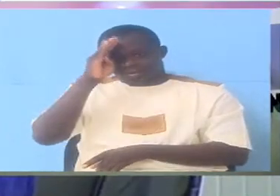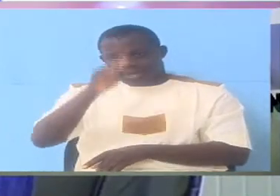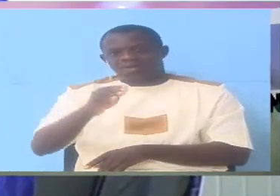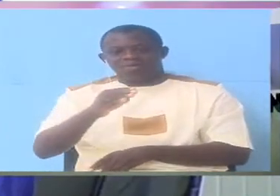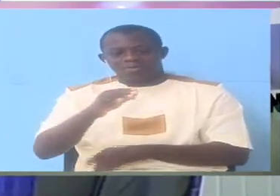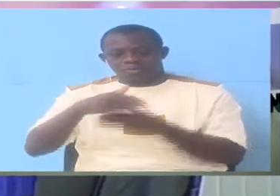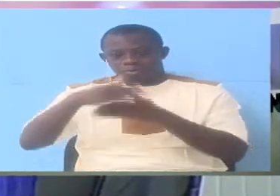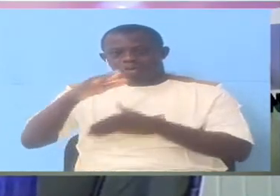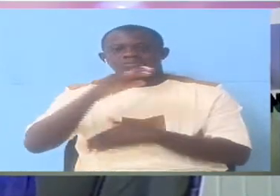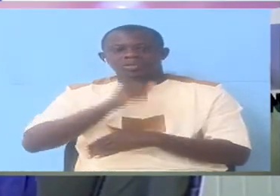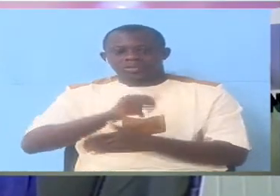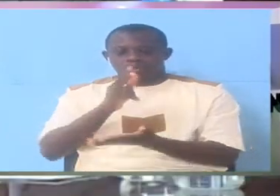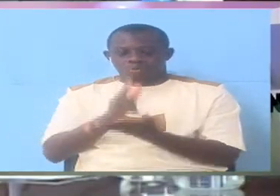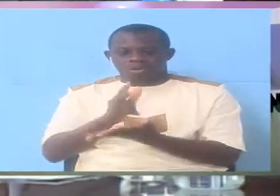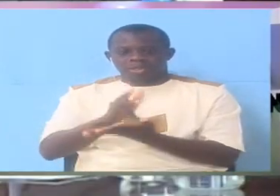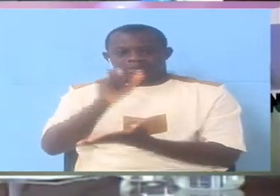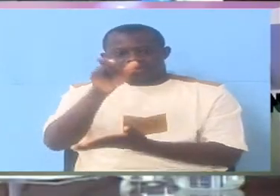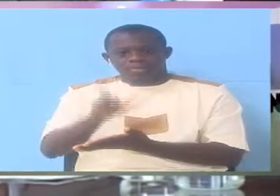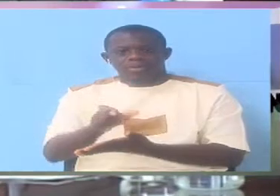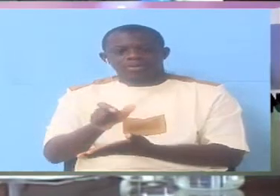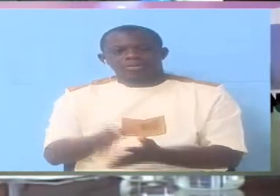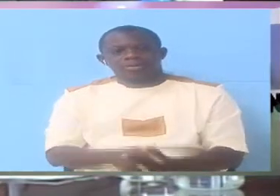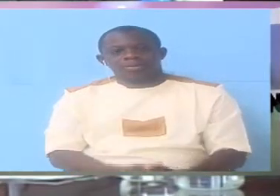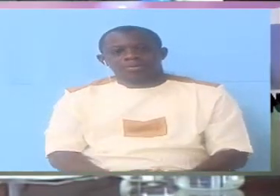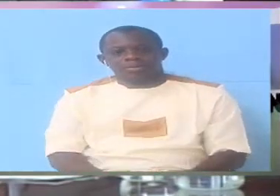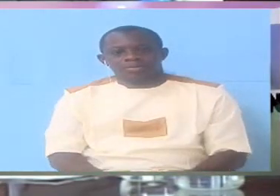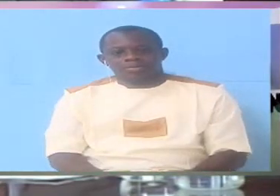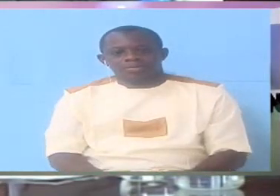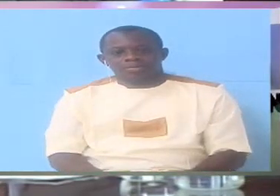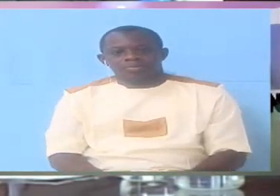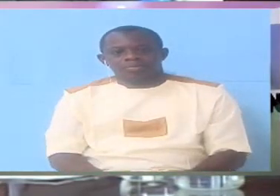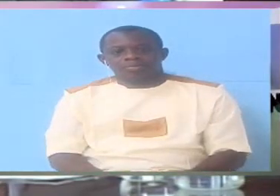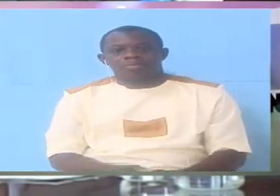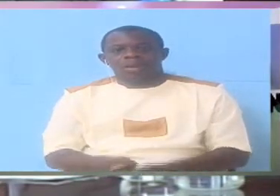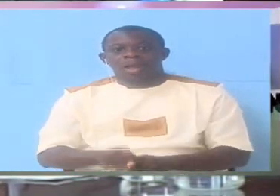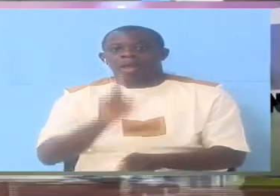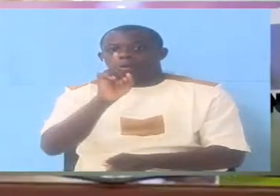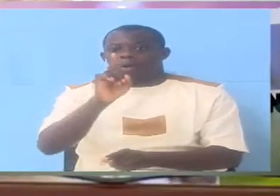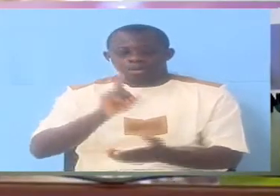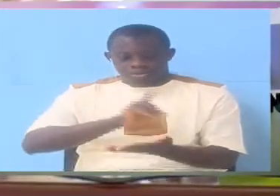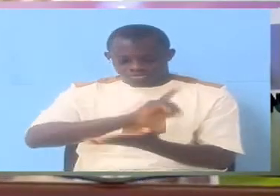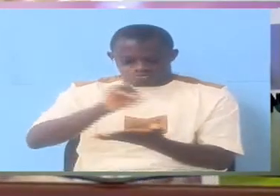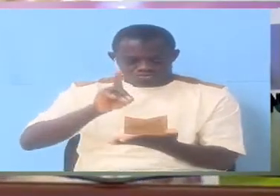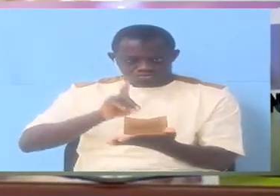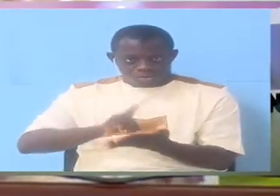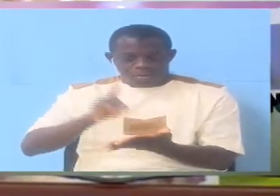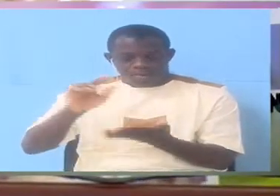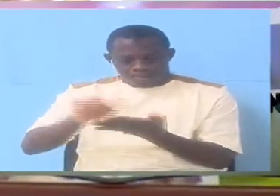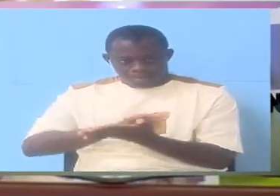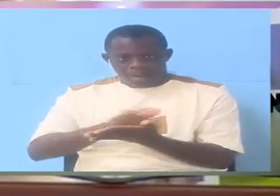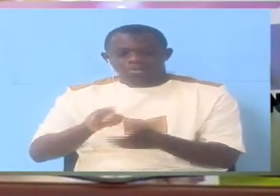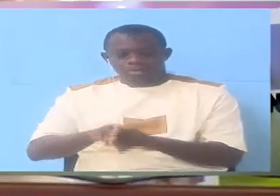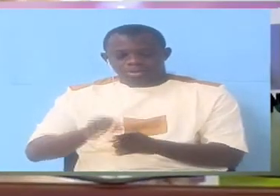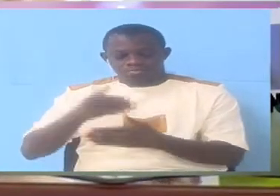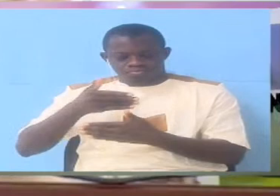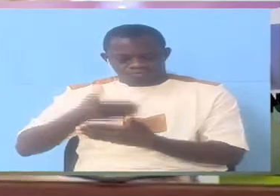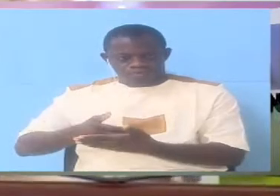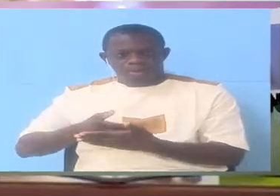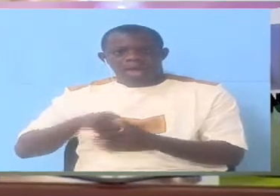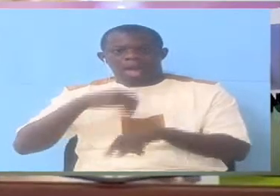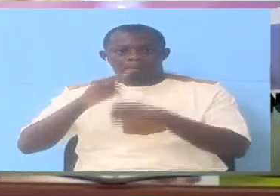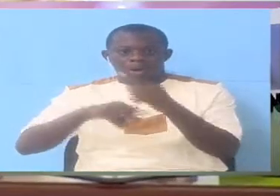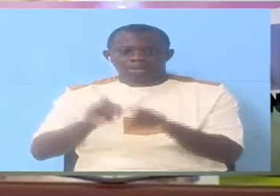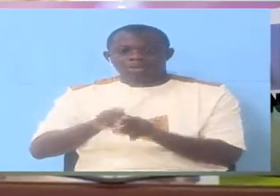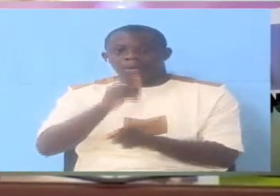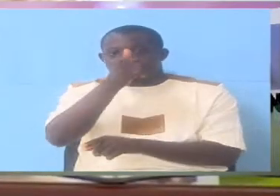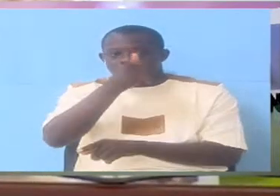Witness. But the document information will be part of the confidential record. Oh yes, we would exhibit it as part